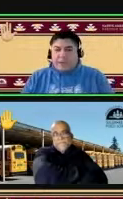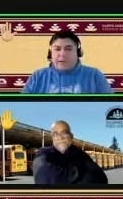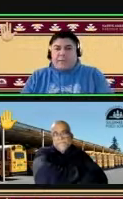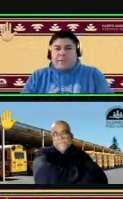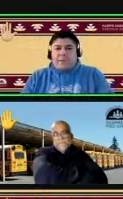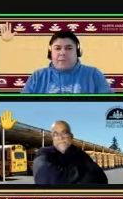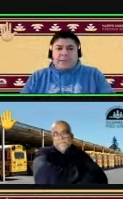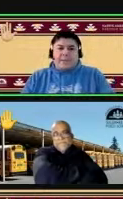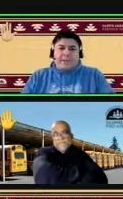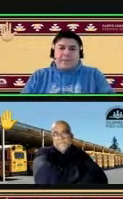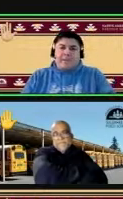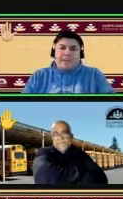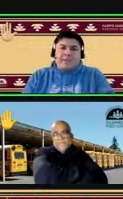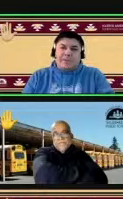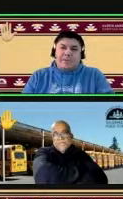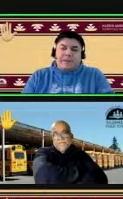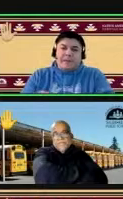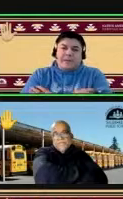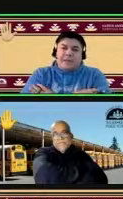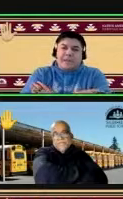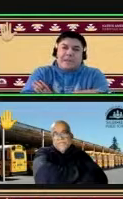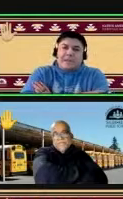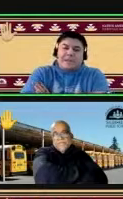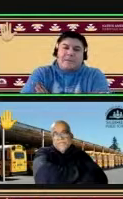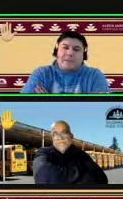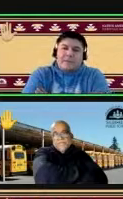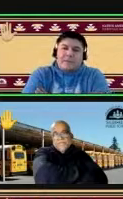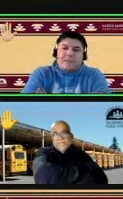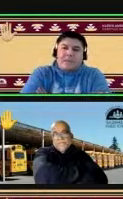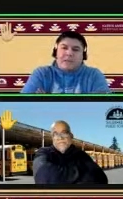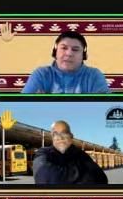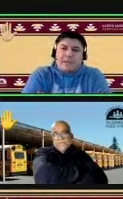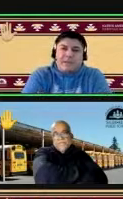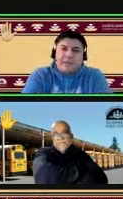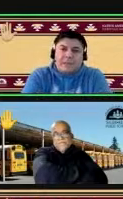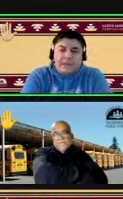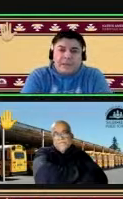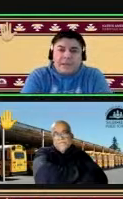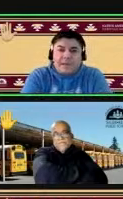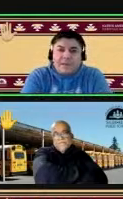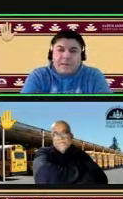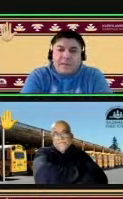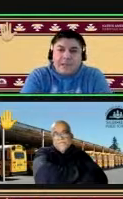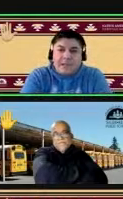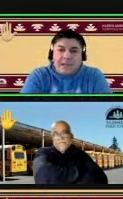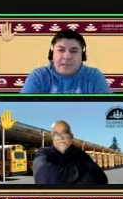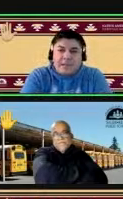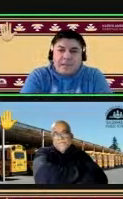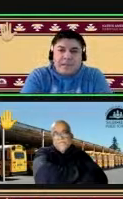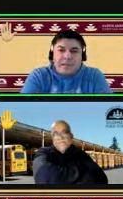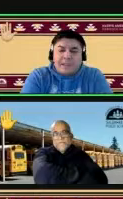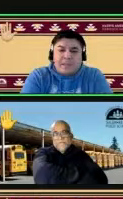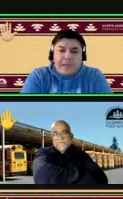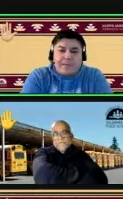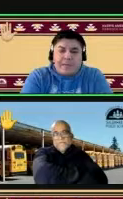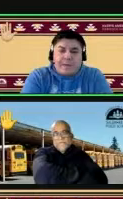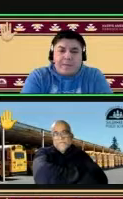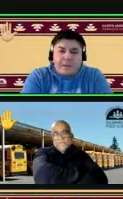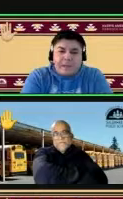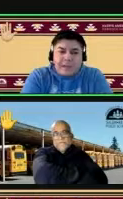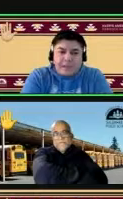Because I'm considering really quickly, you know, Los Angeles Unified School District, which their new superintendent is getting